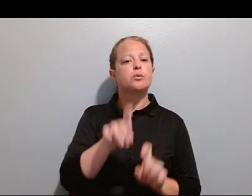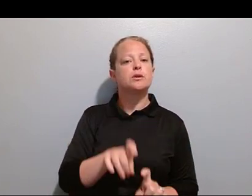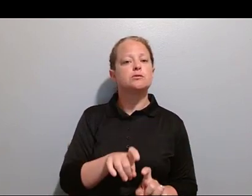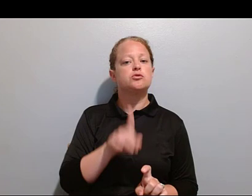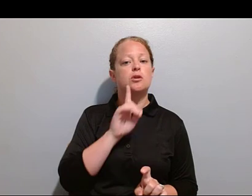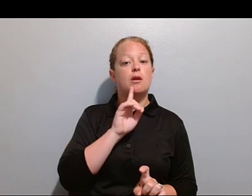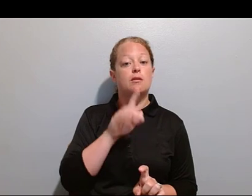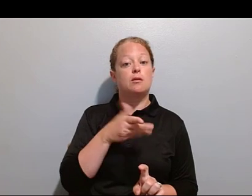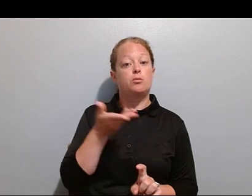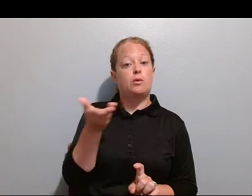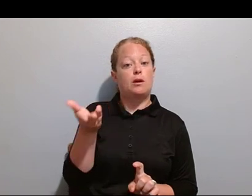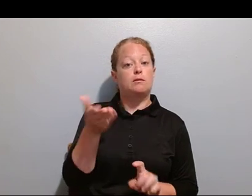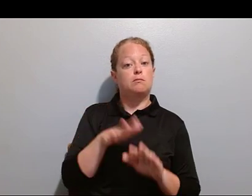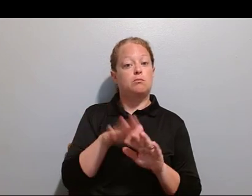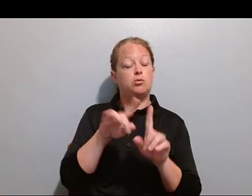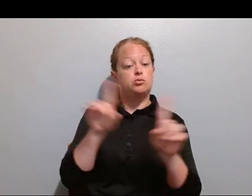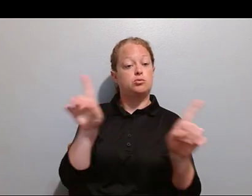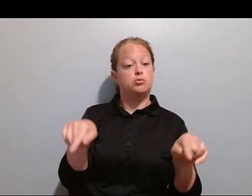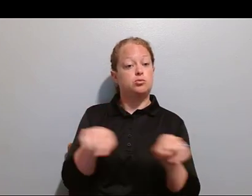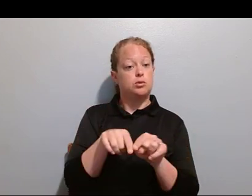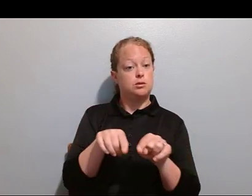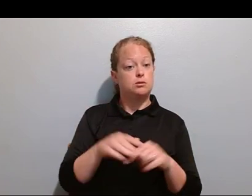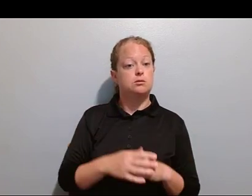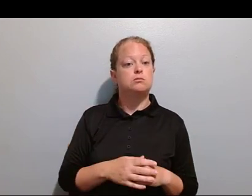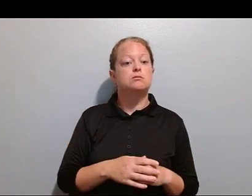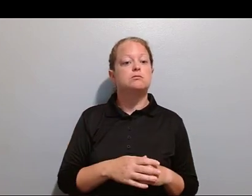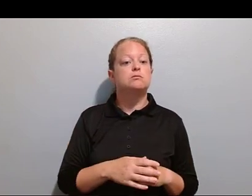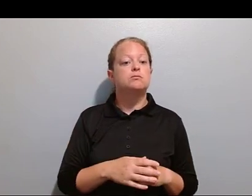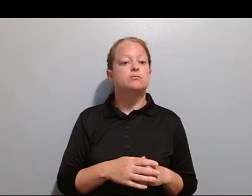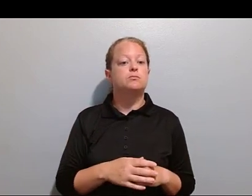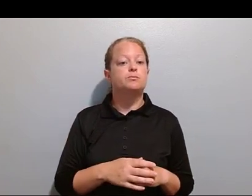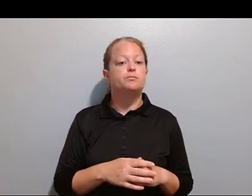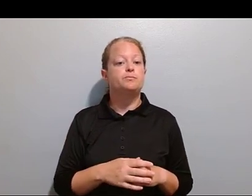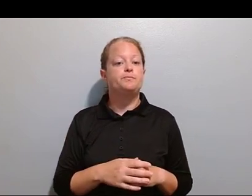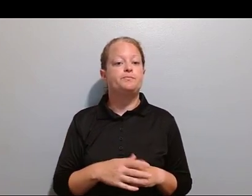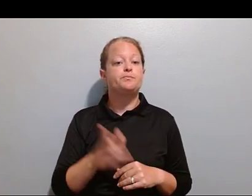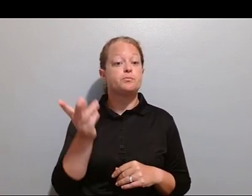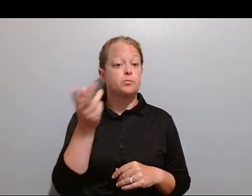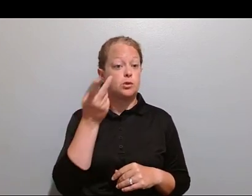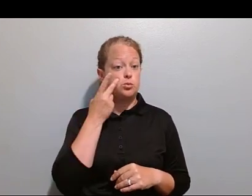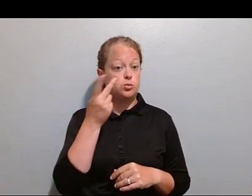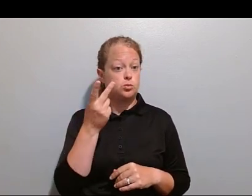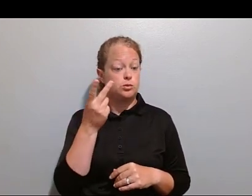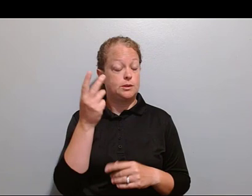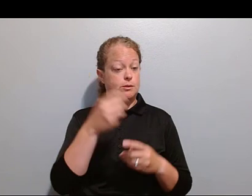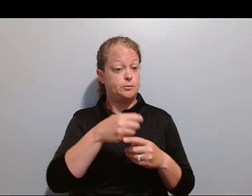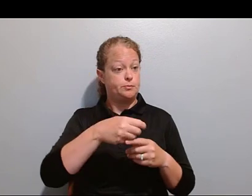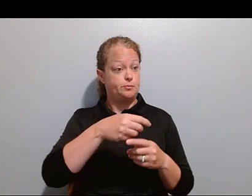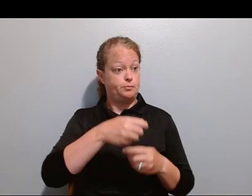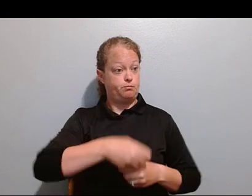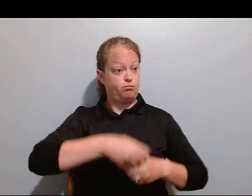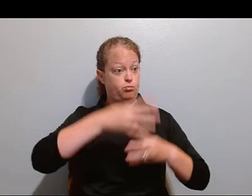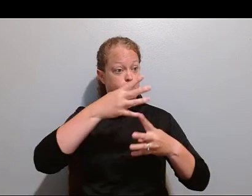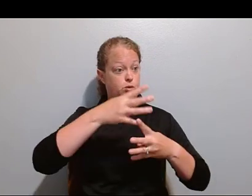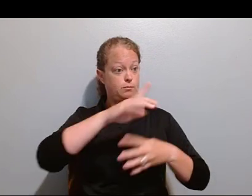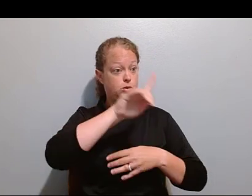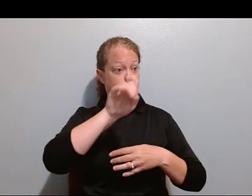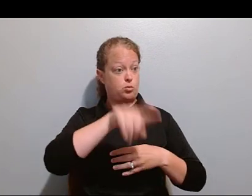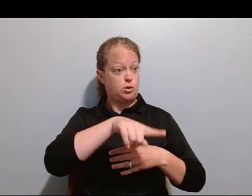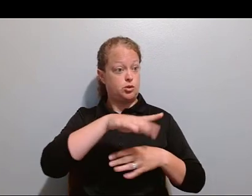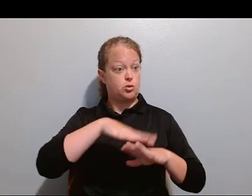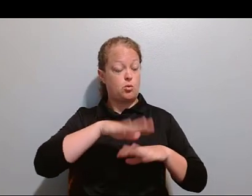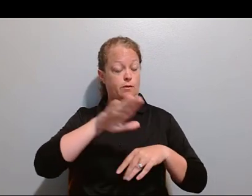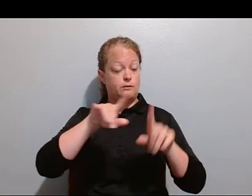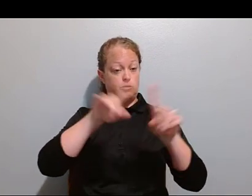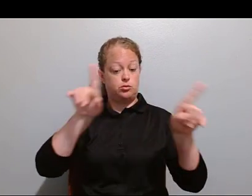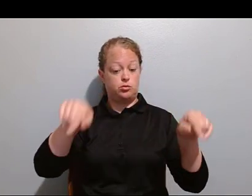screen. To see the question, please go down on the frame and transmit